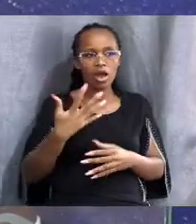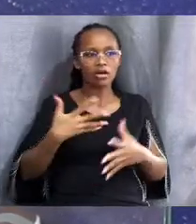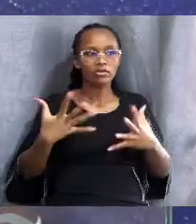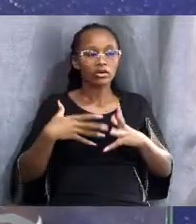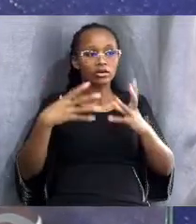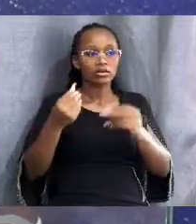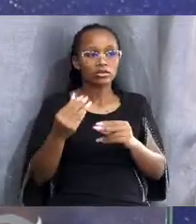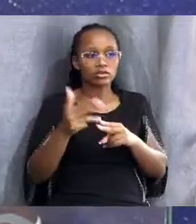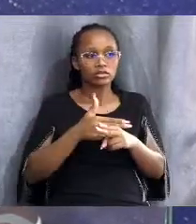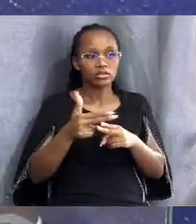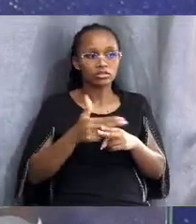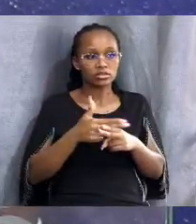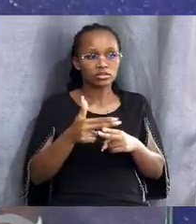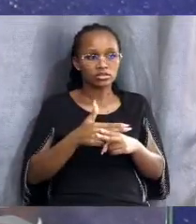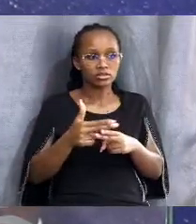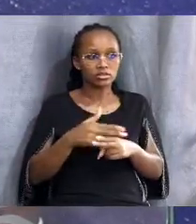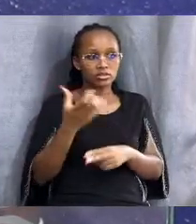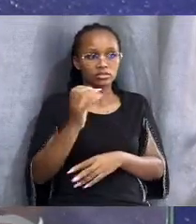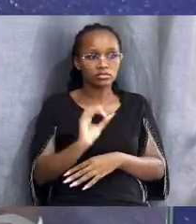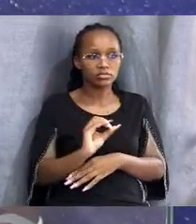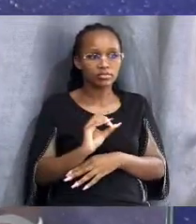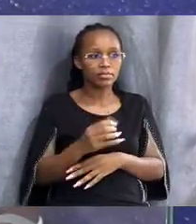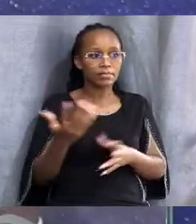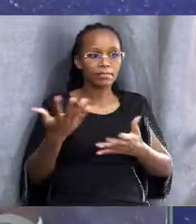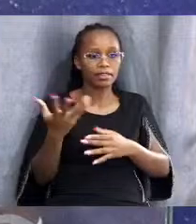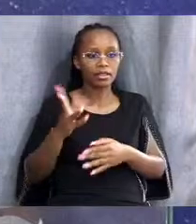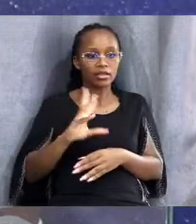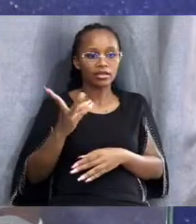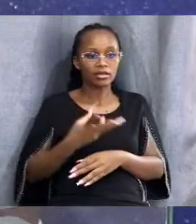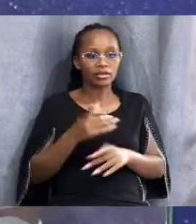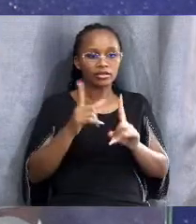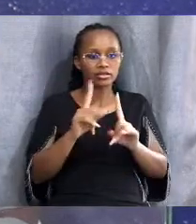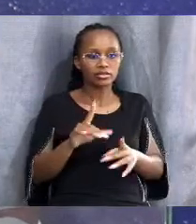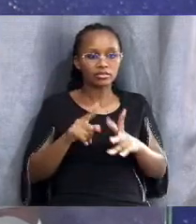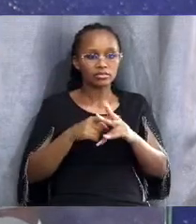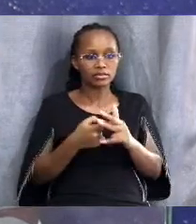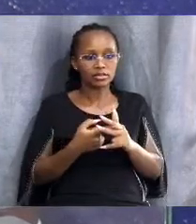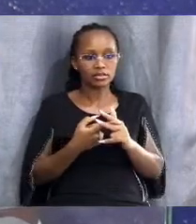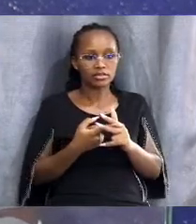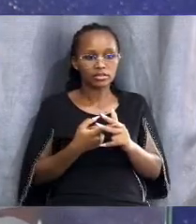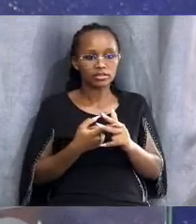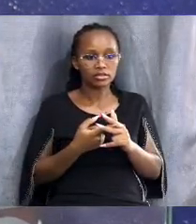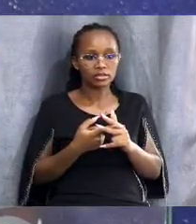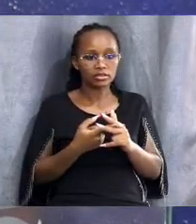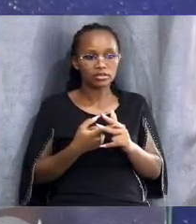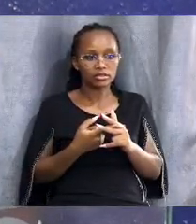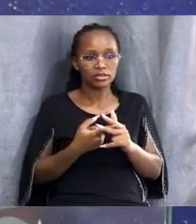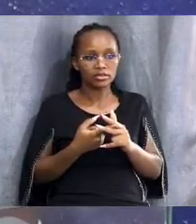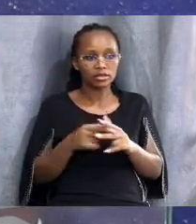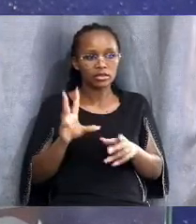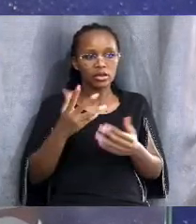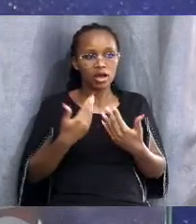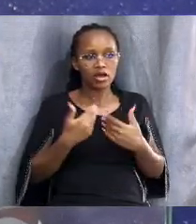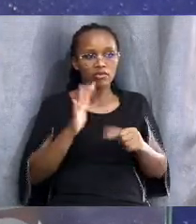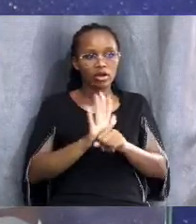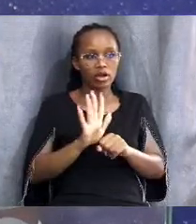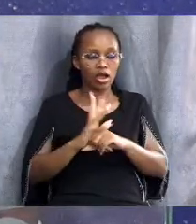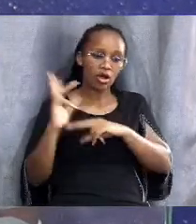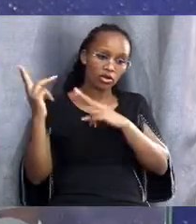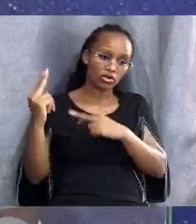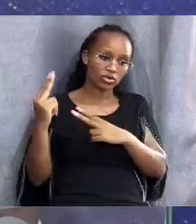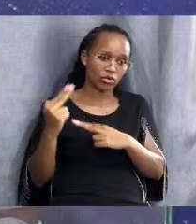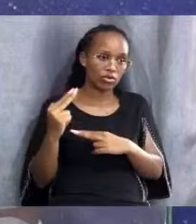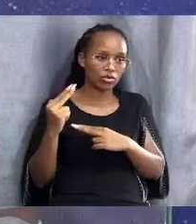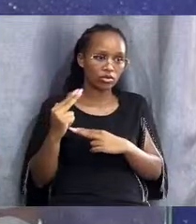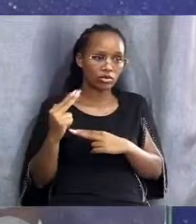leave us so soon. So where do we even begin? We had a lot of hope